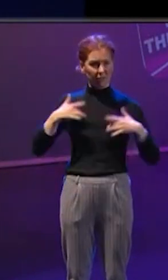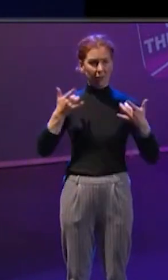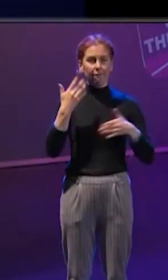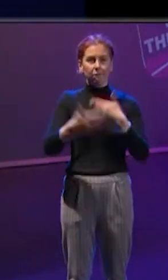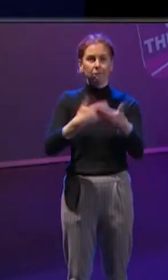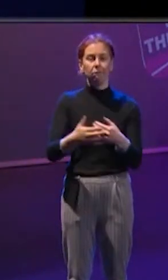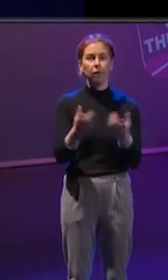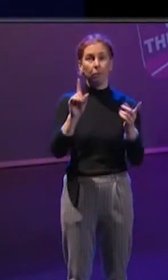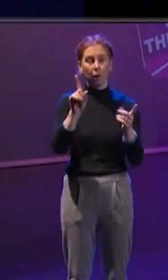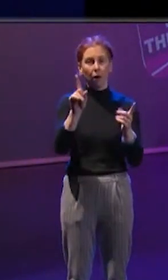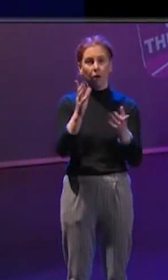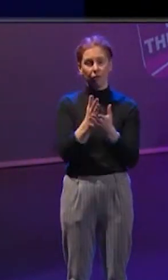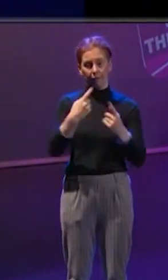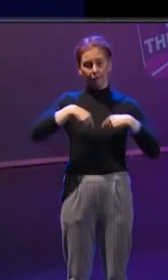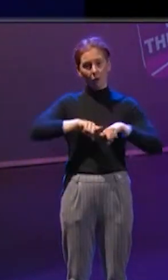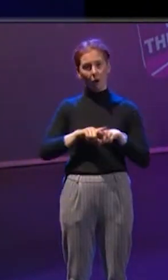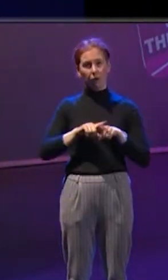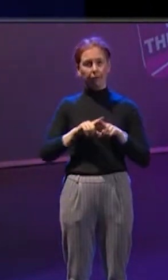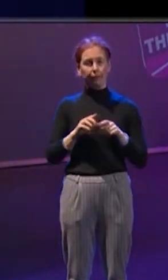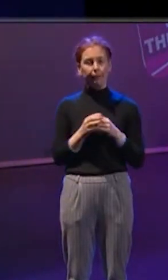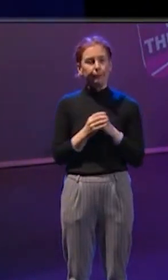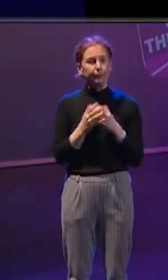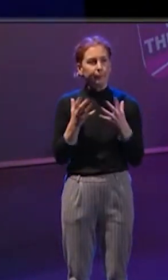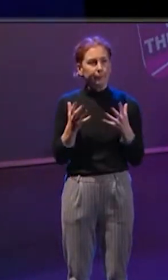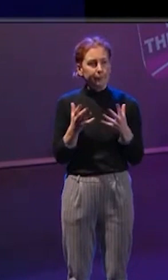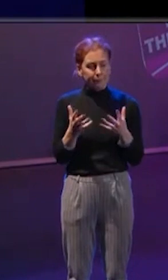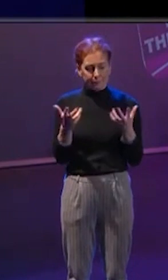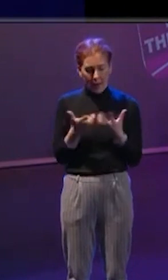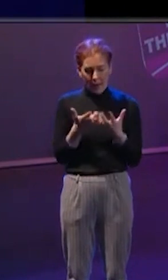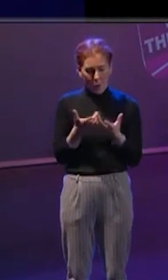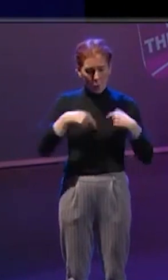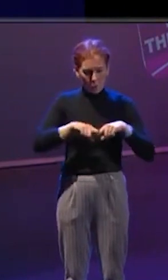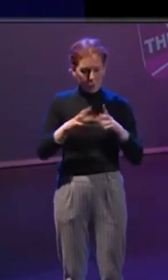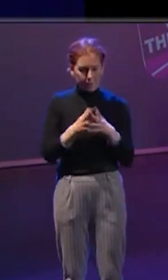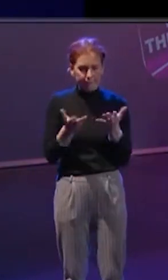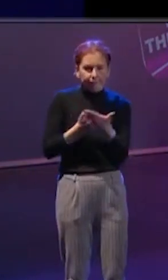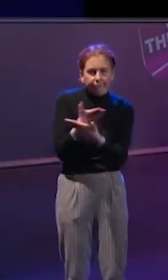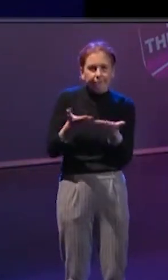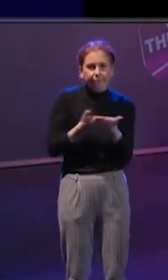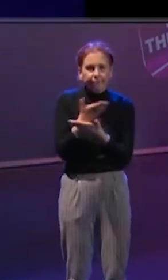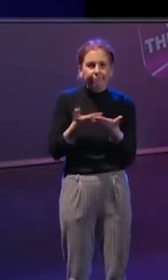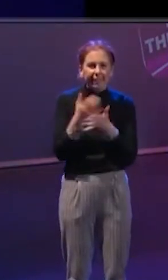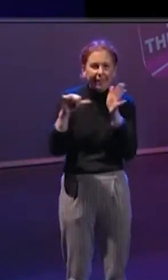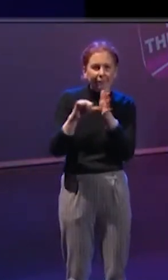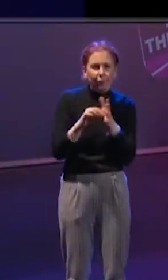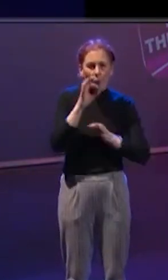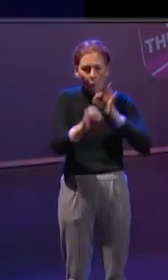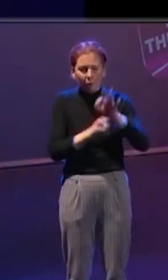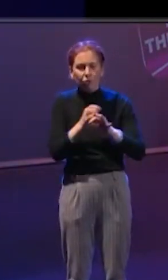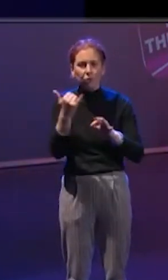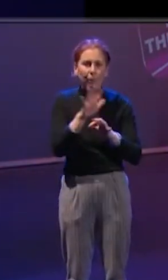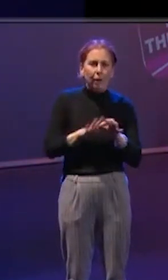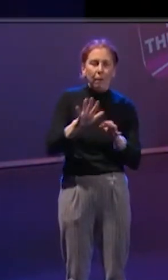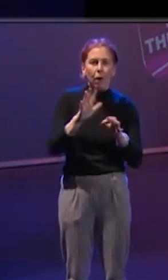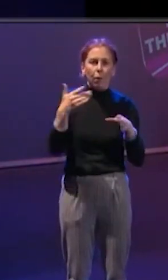those slightly challenging, like knotty questions that we talk about in the arts, whether or not that's the work or